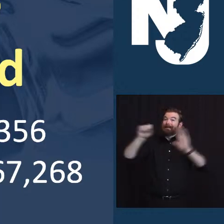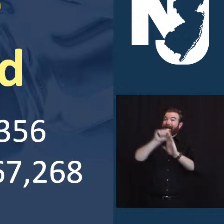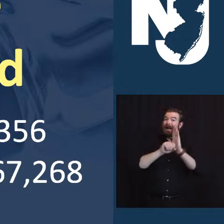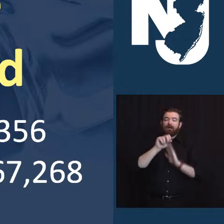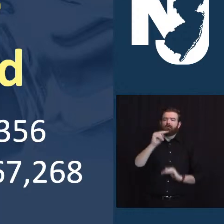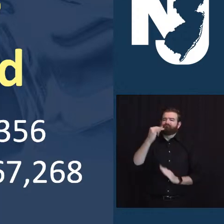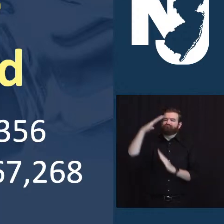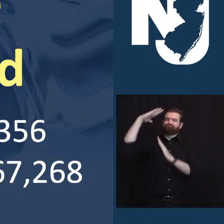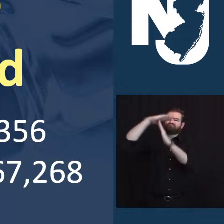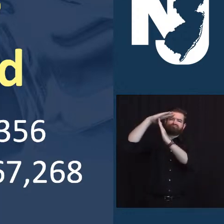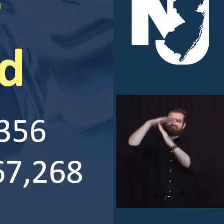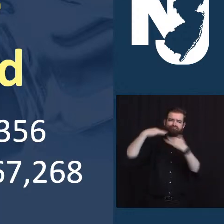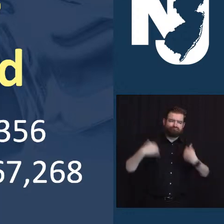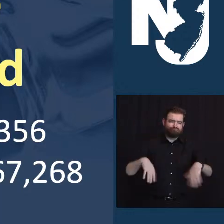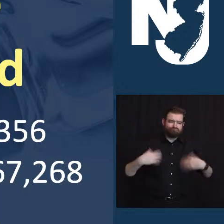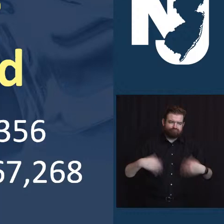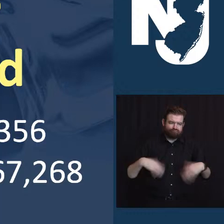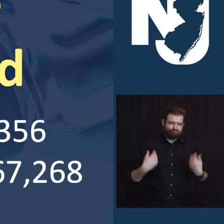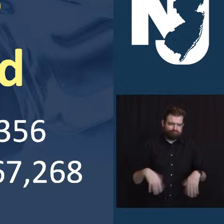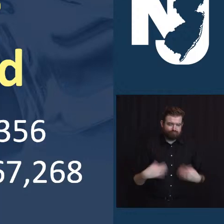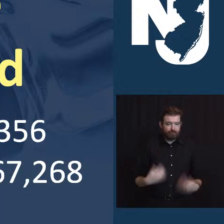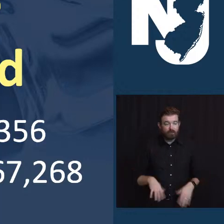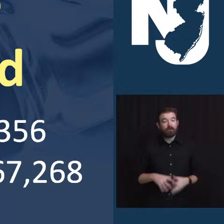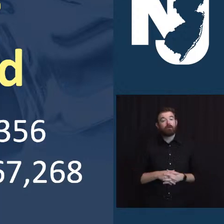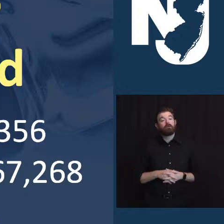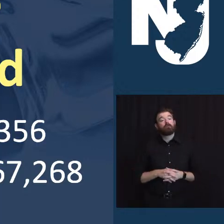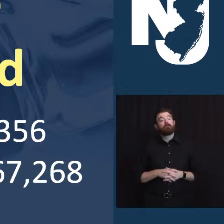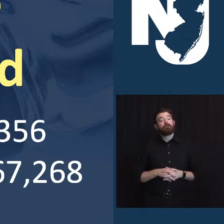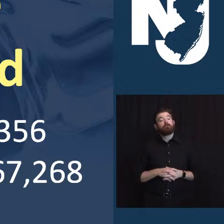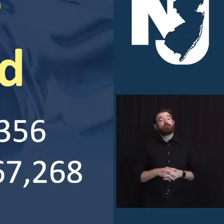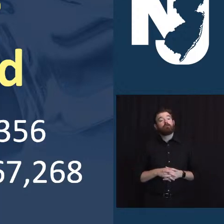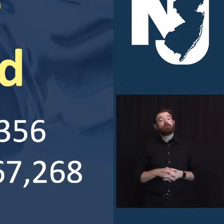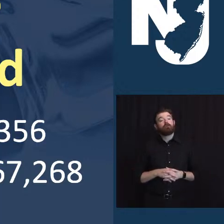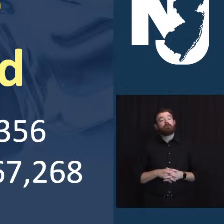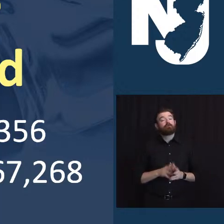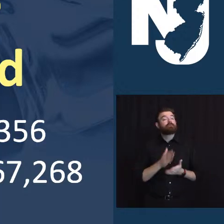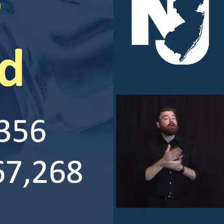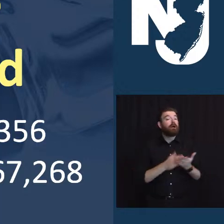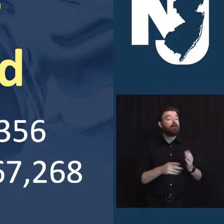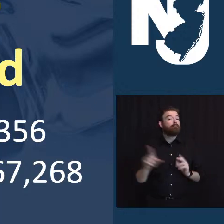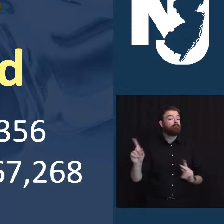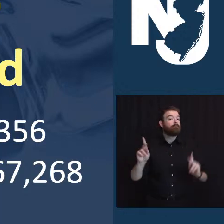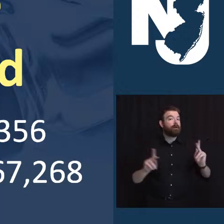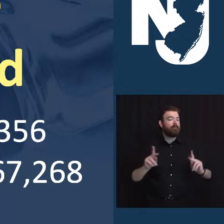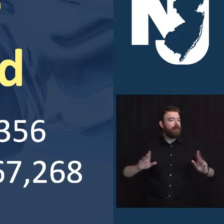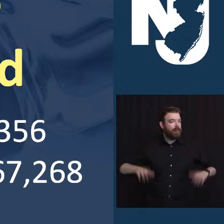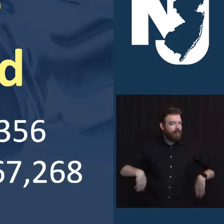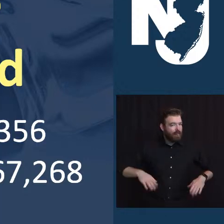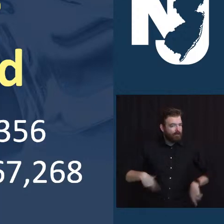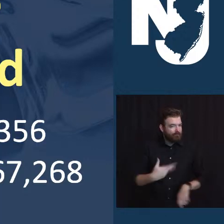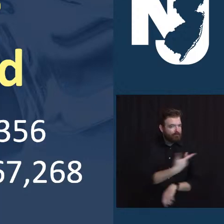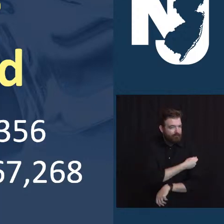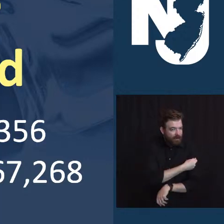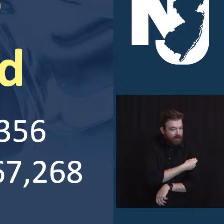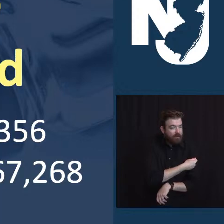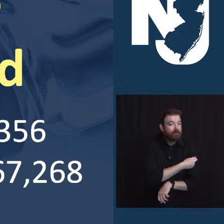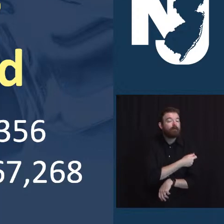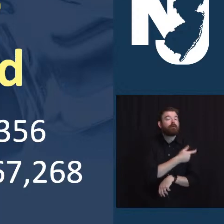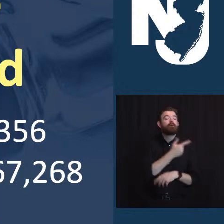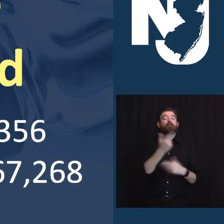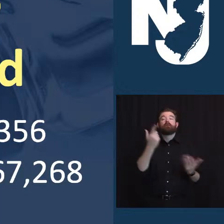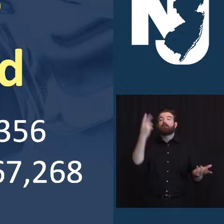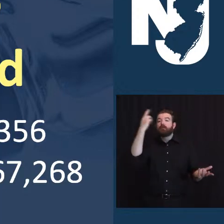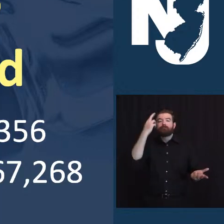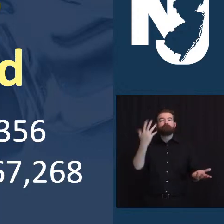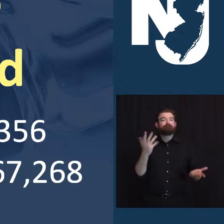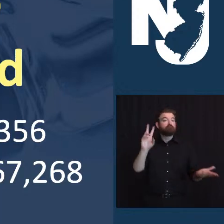many reasons why some folks have yet to start on their journey to vaccination, including some potential misunderstandings. And Judy, I wanted to address